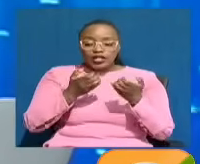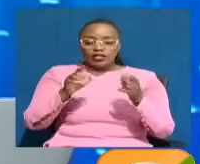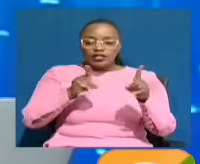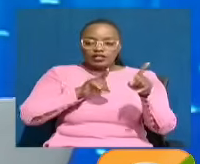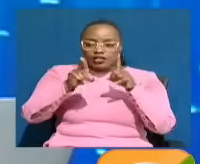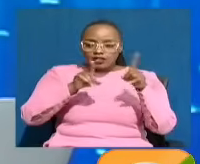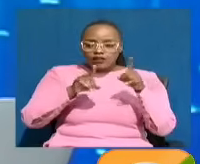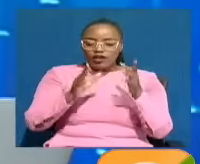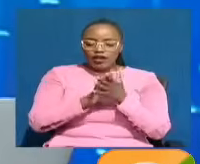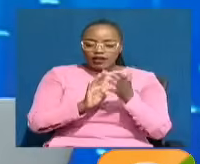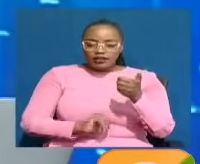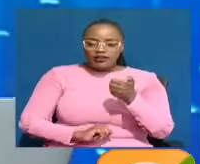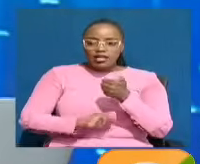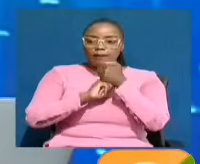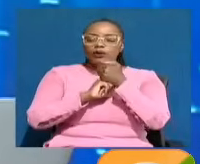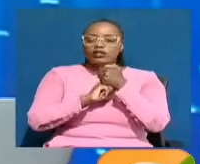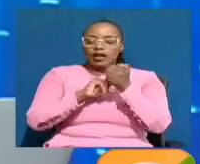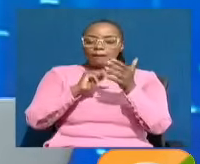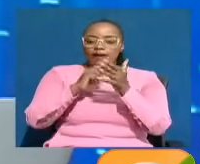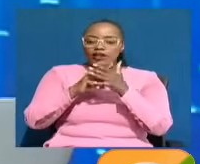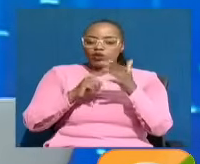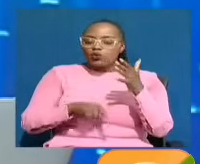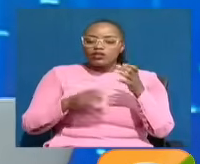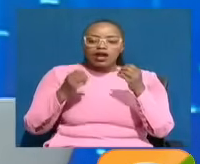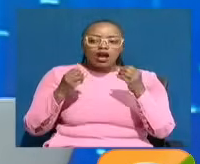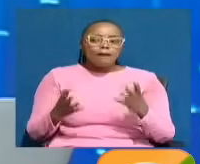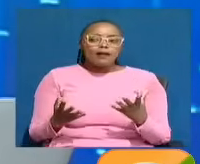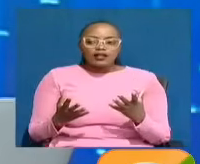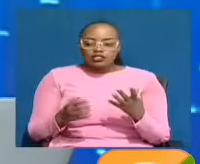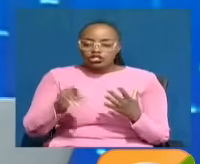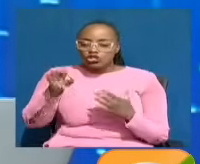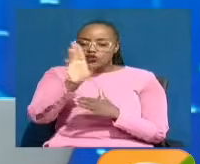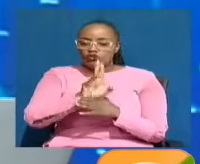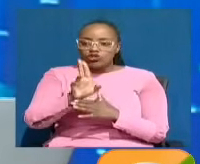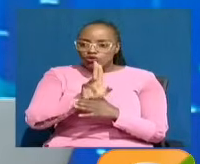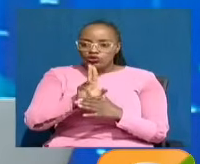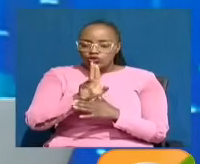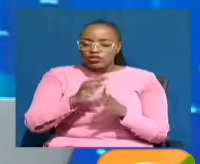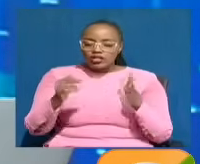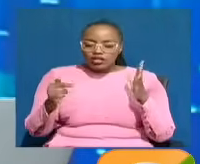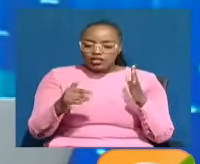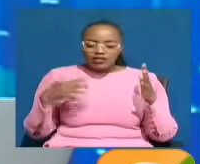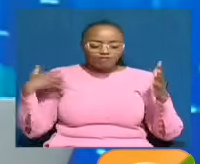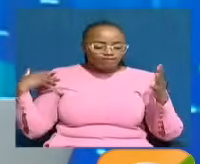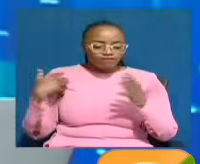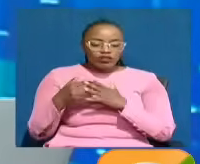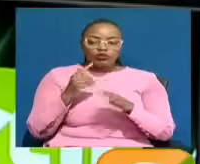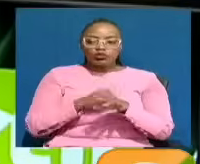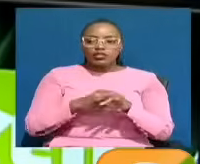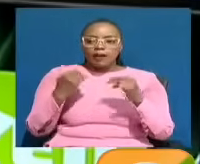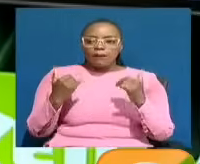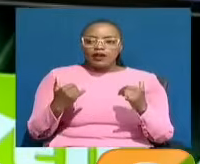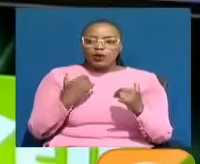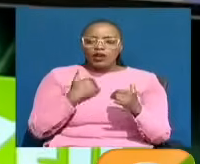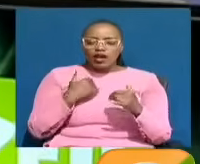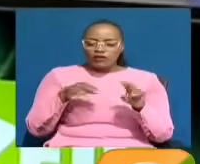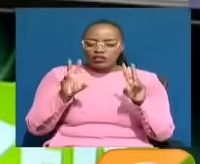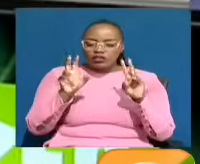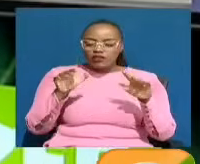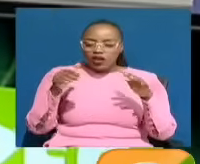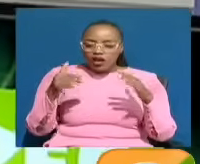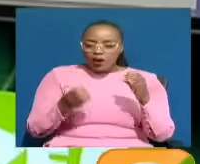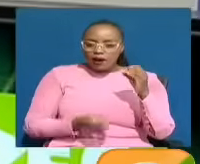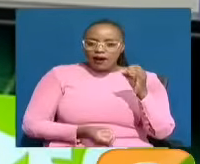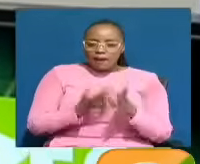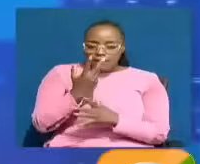sort of facilitation. Exactly. So how much have you spent on that up until this point? We're not going to have figures like the way you envisage them